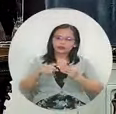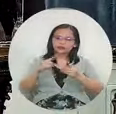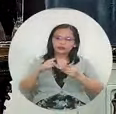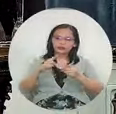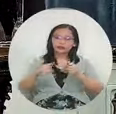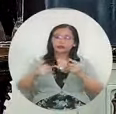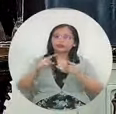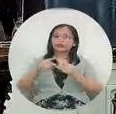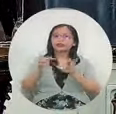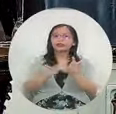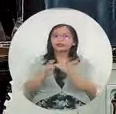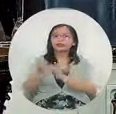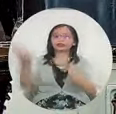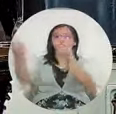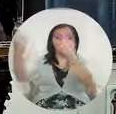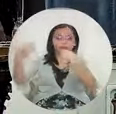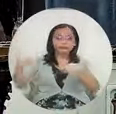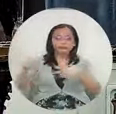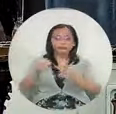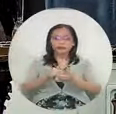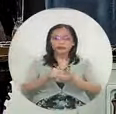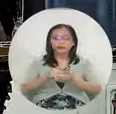Christ shall have already been